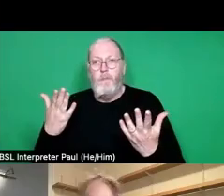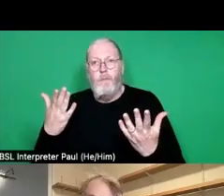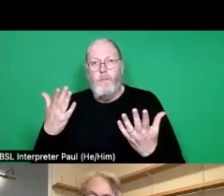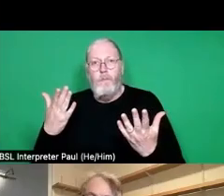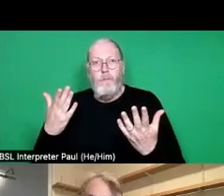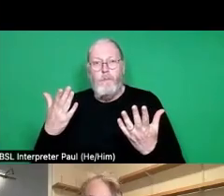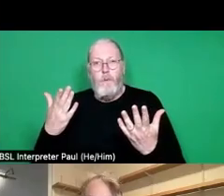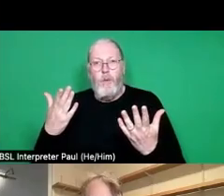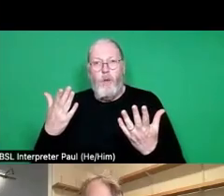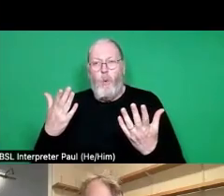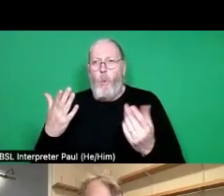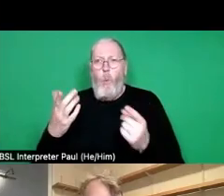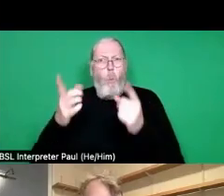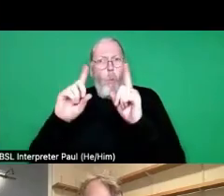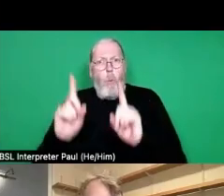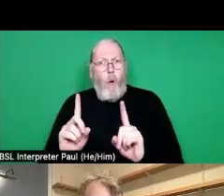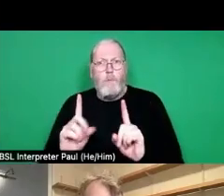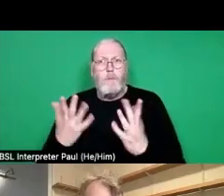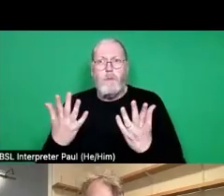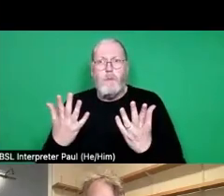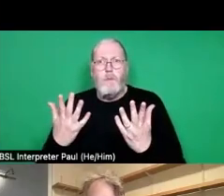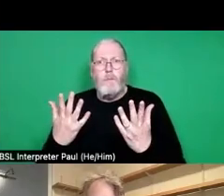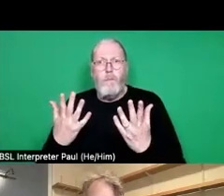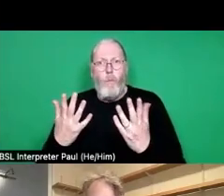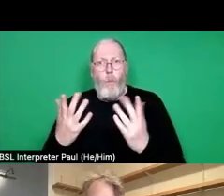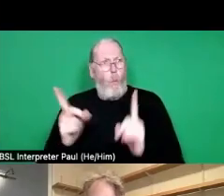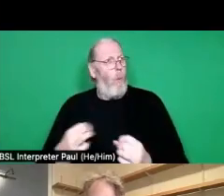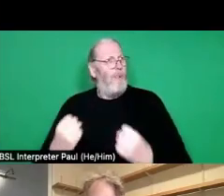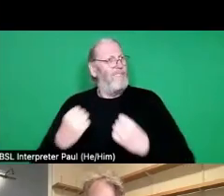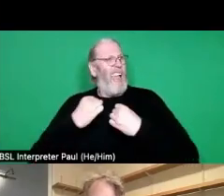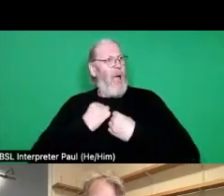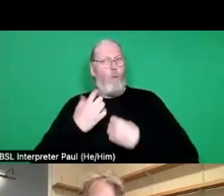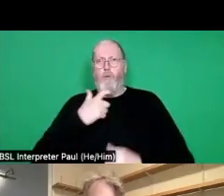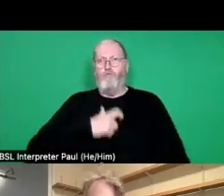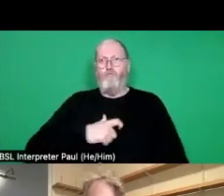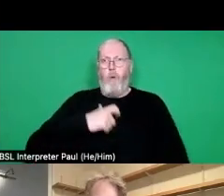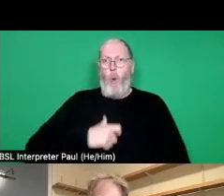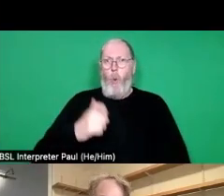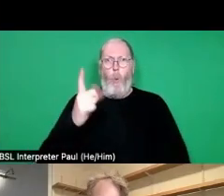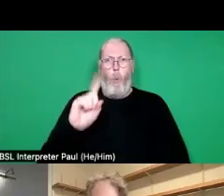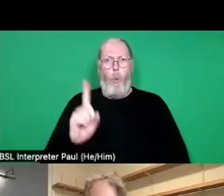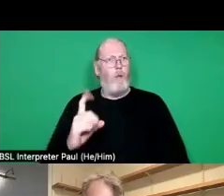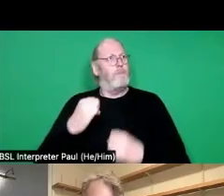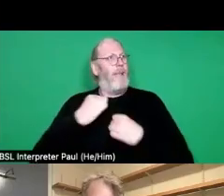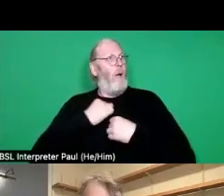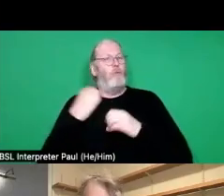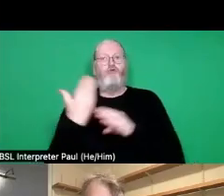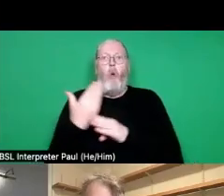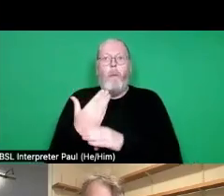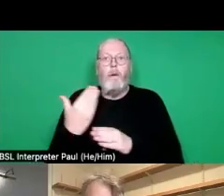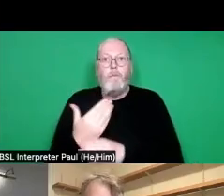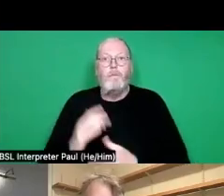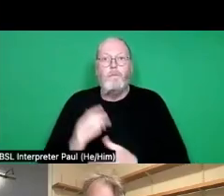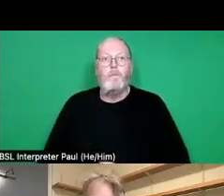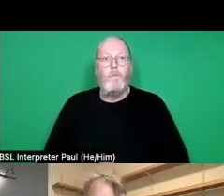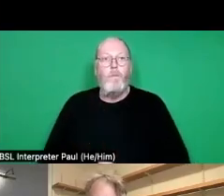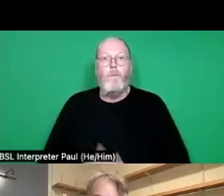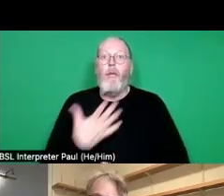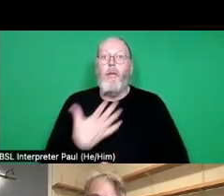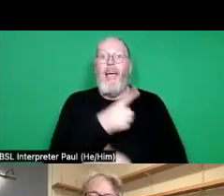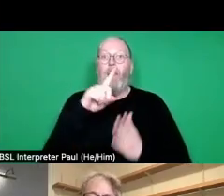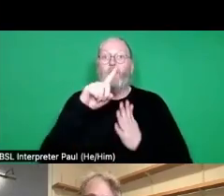the job is really for people like us. So John Roberts has been paying attention to this, and there's dangers obviously in over theorizing and